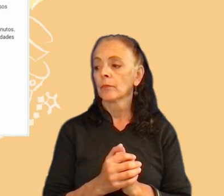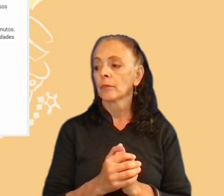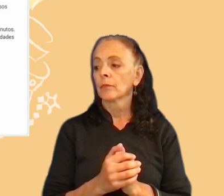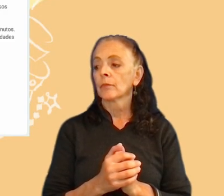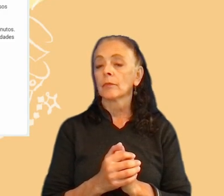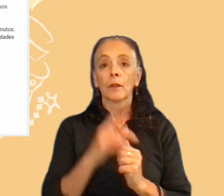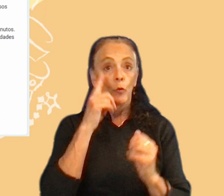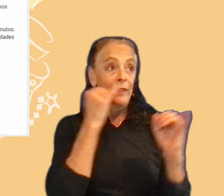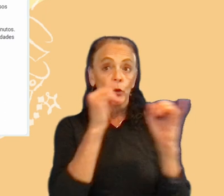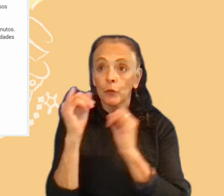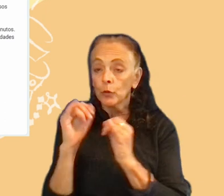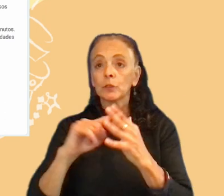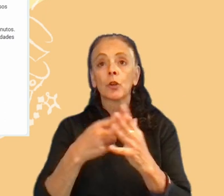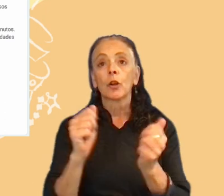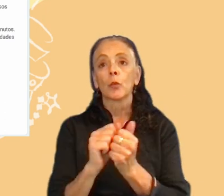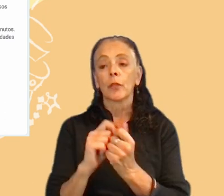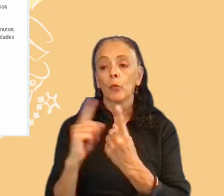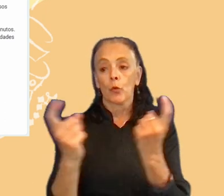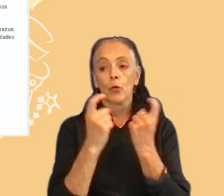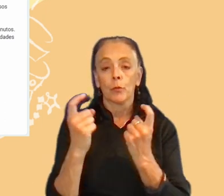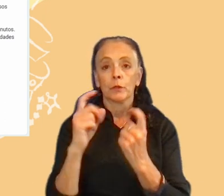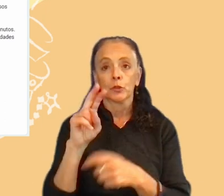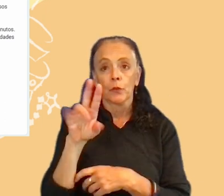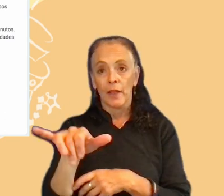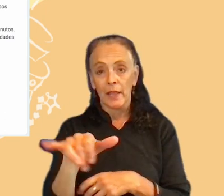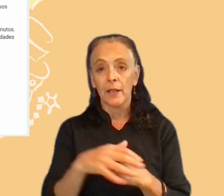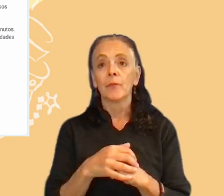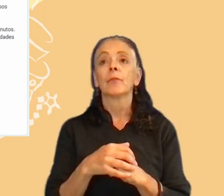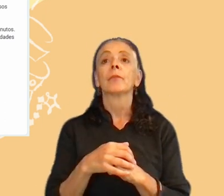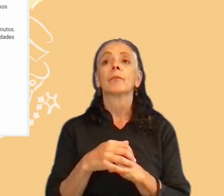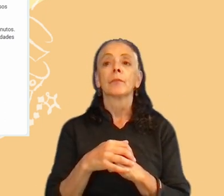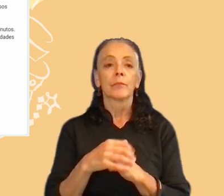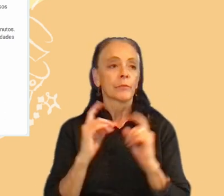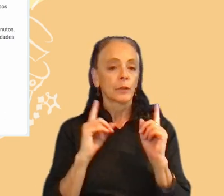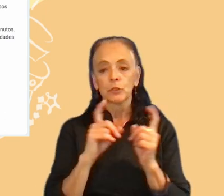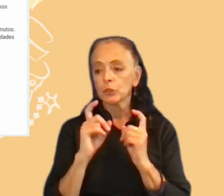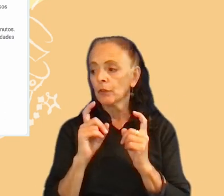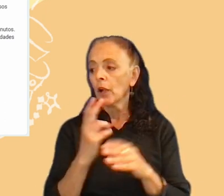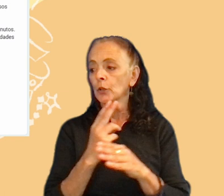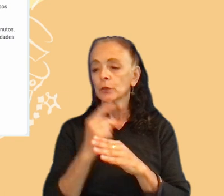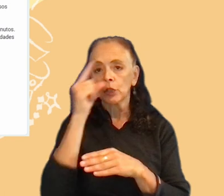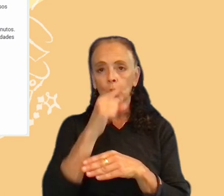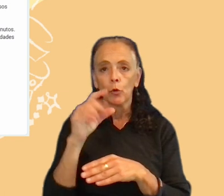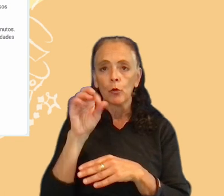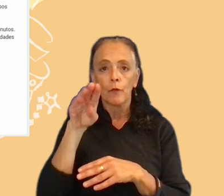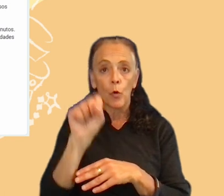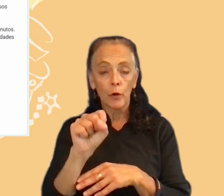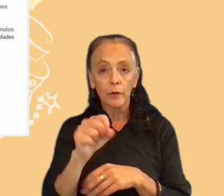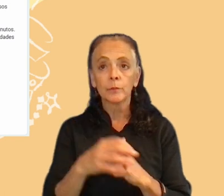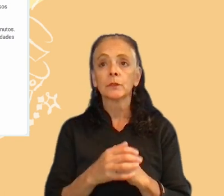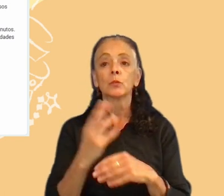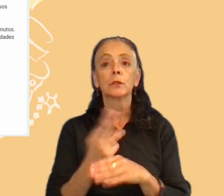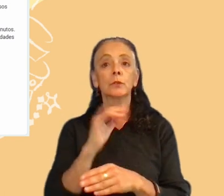for them we start with a recruitment survey we created a survey to in google forms for this interview we used the